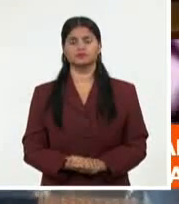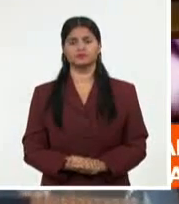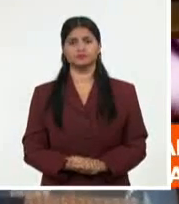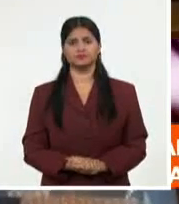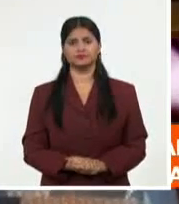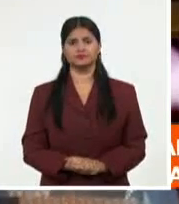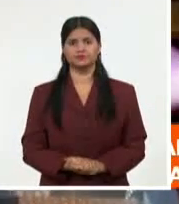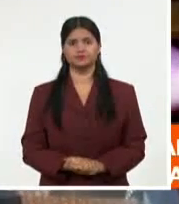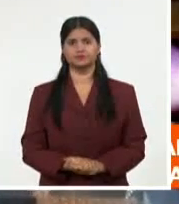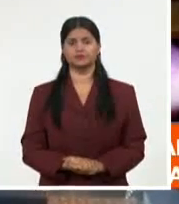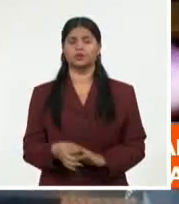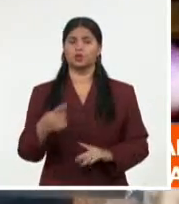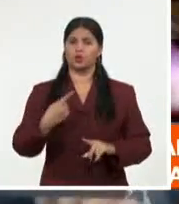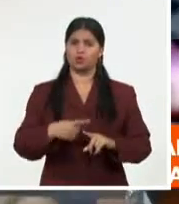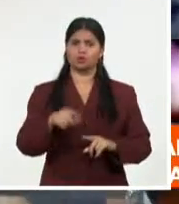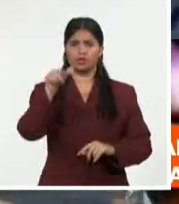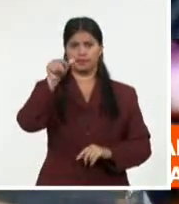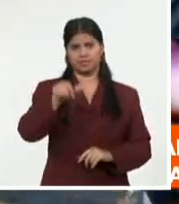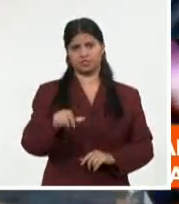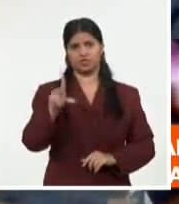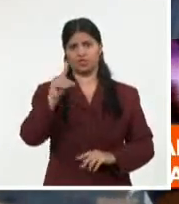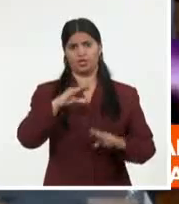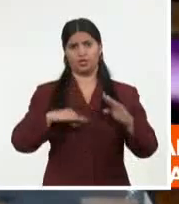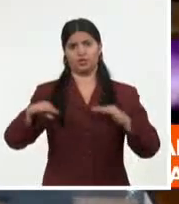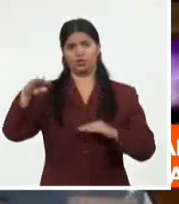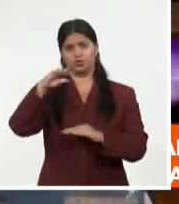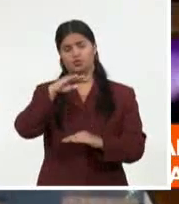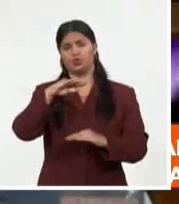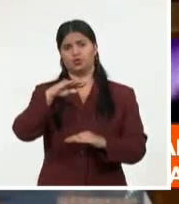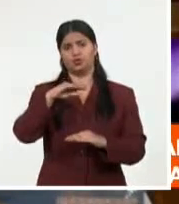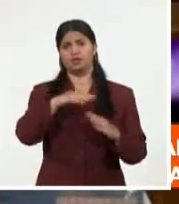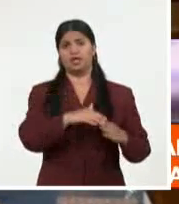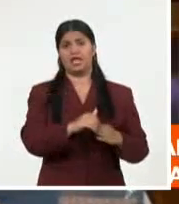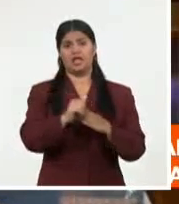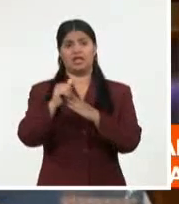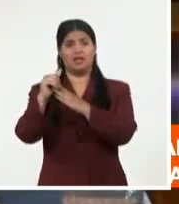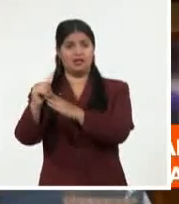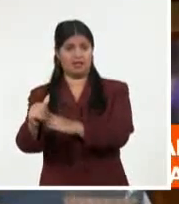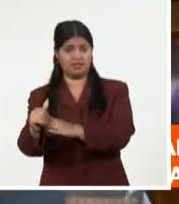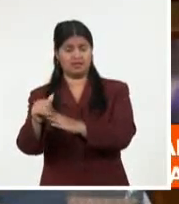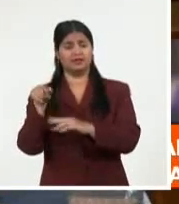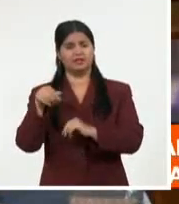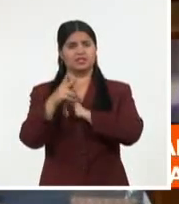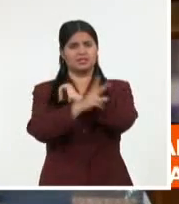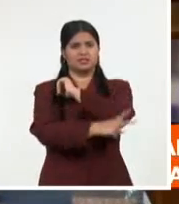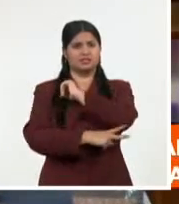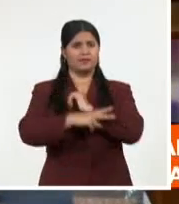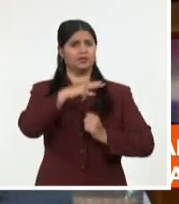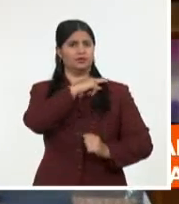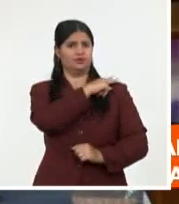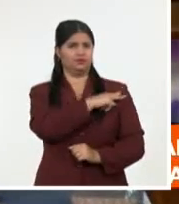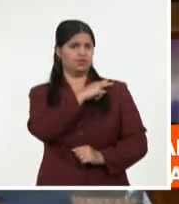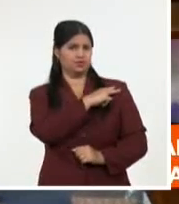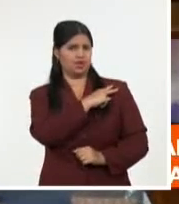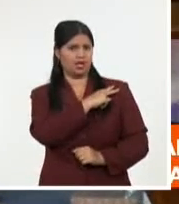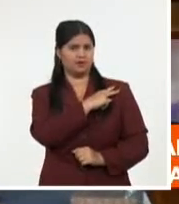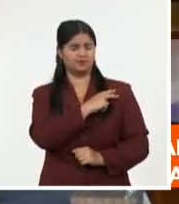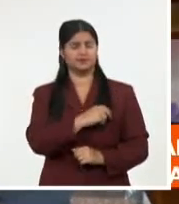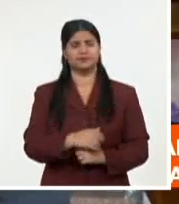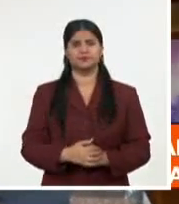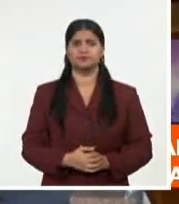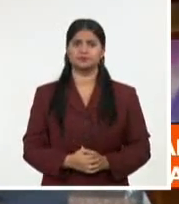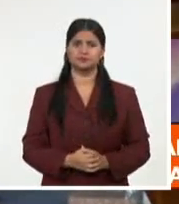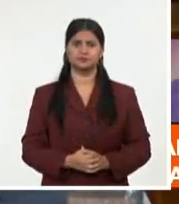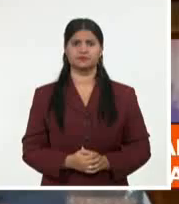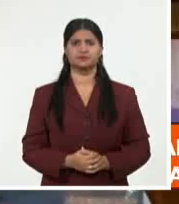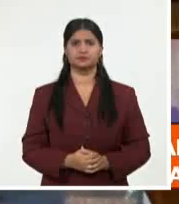Grenadines. Honorable Dr. Godwin Friday, líder de la oposición. Honorable Dr. Godwin Friday,